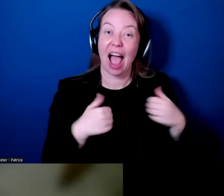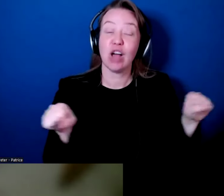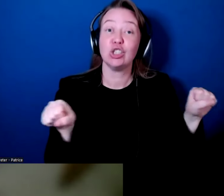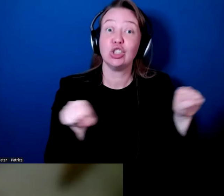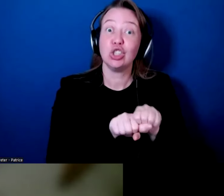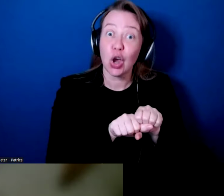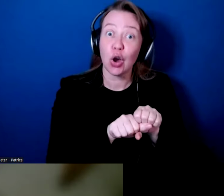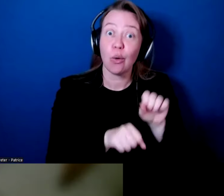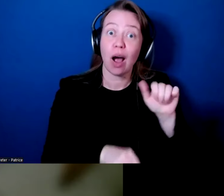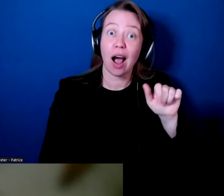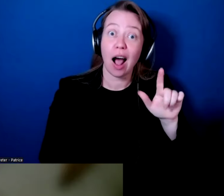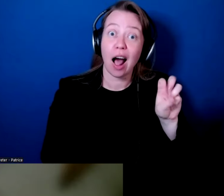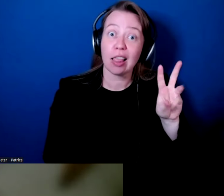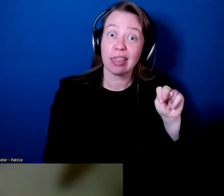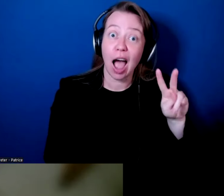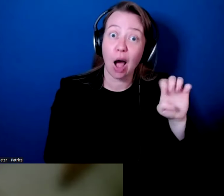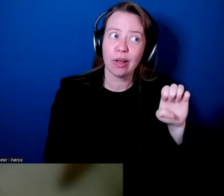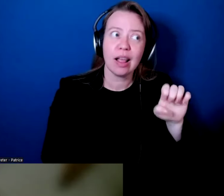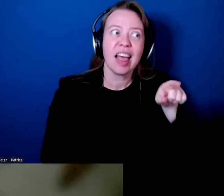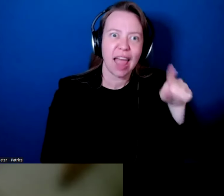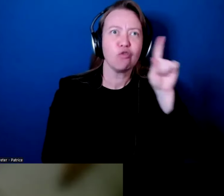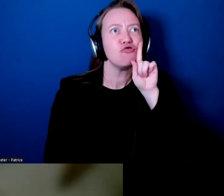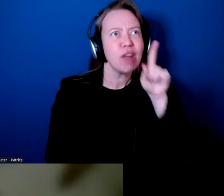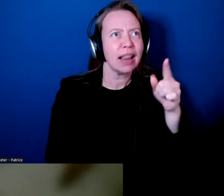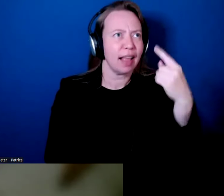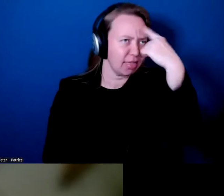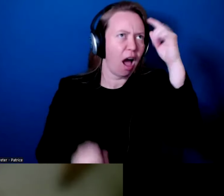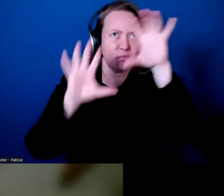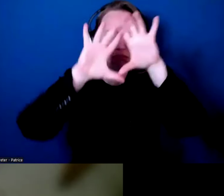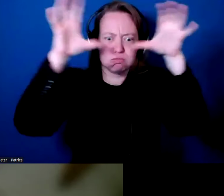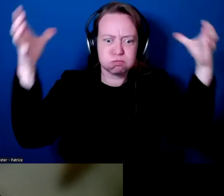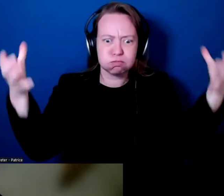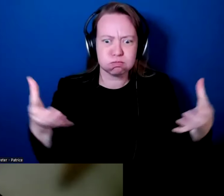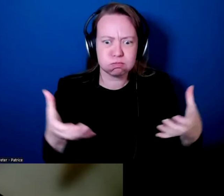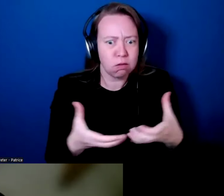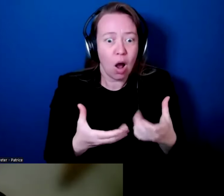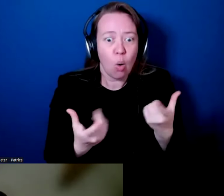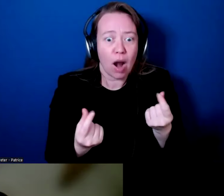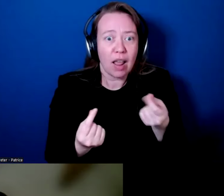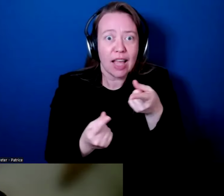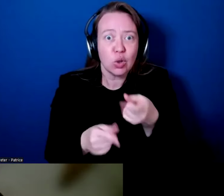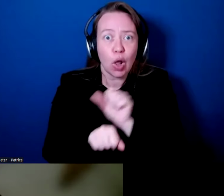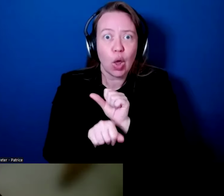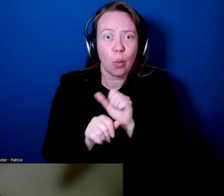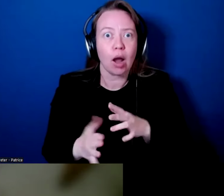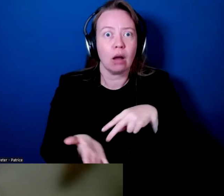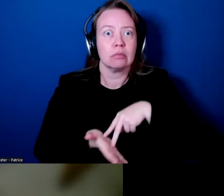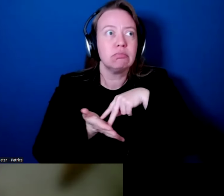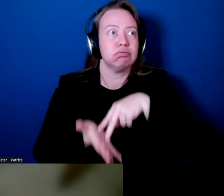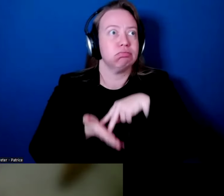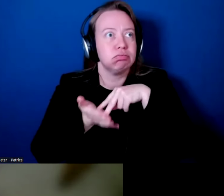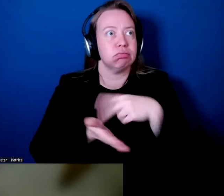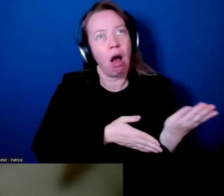are all of the challenges that this workforce faces. Well, being on your feet all the time, that has an impact on